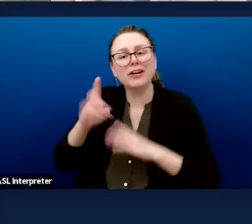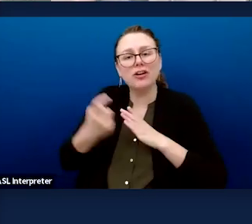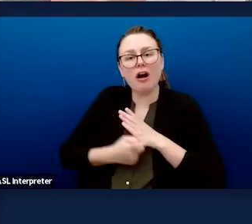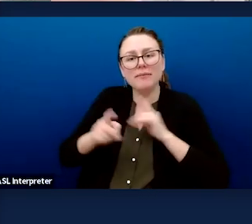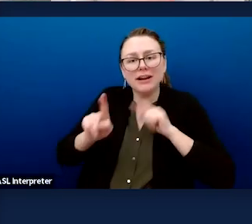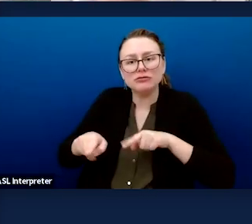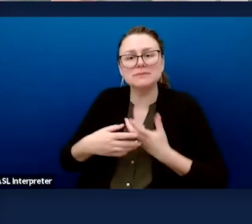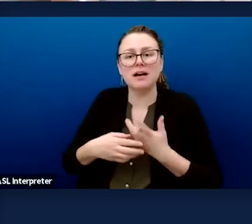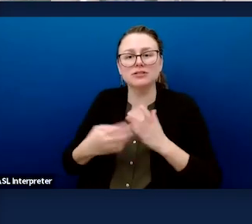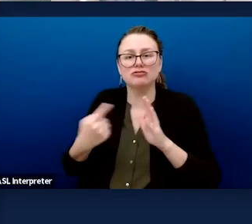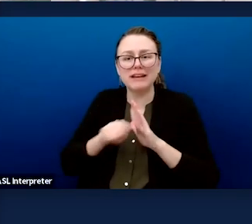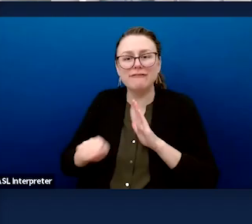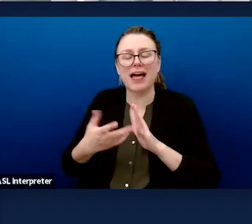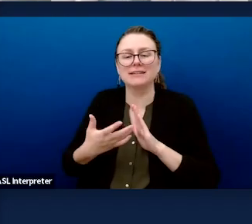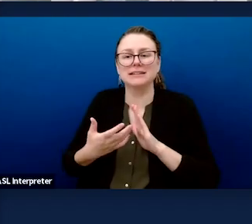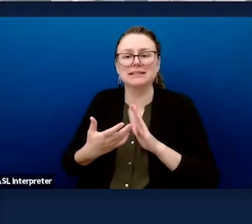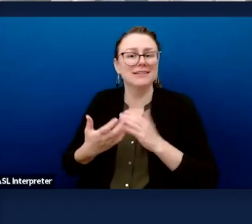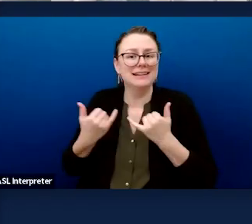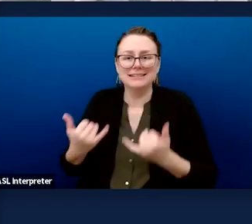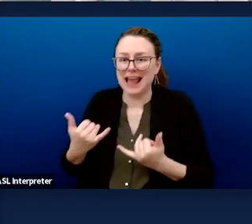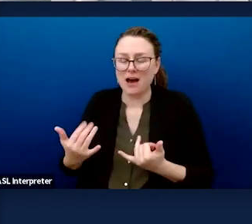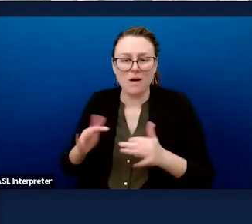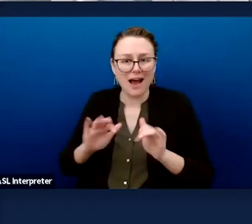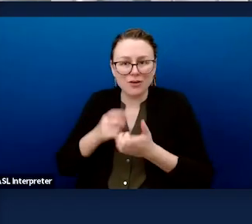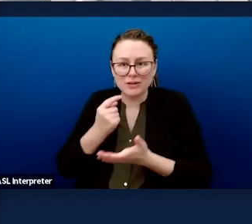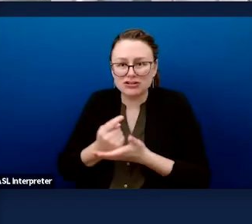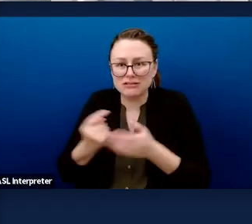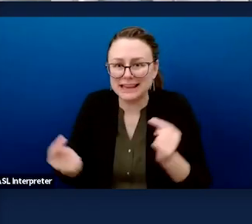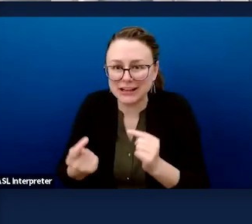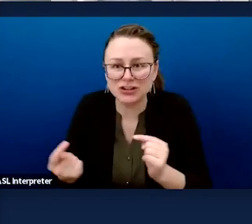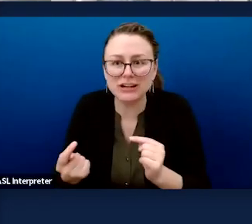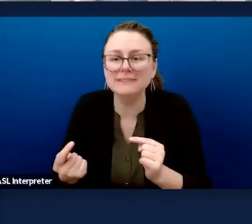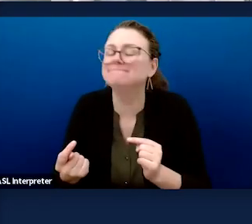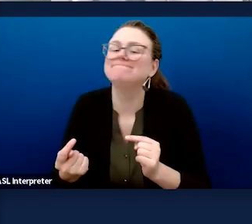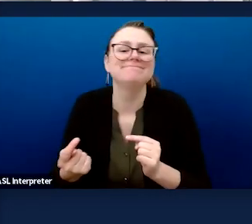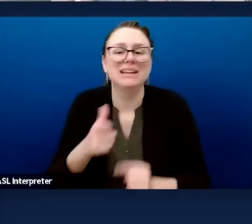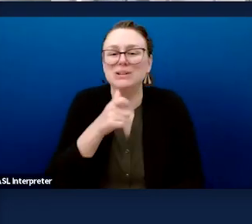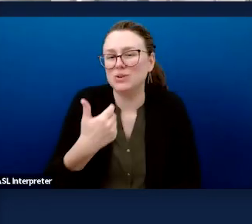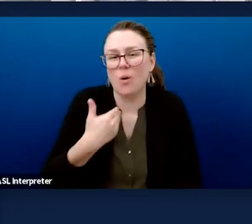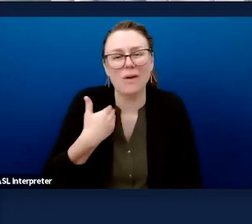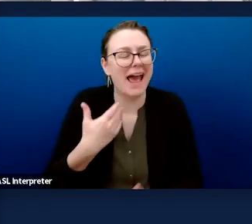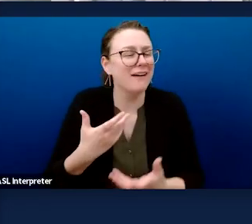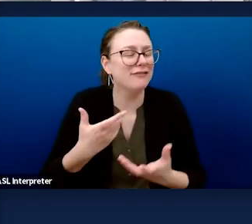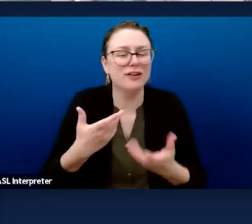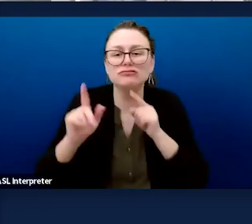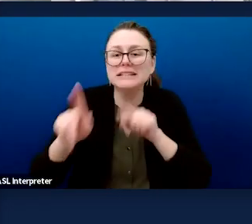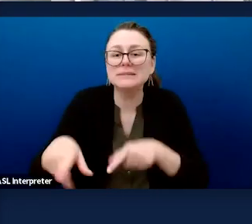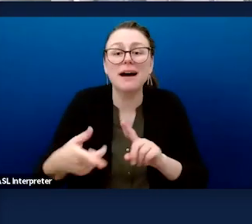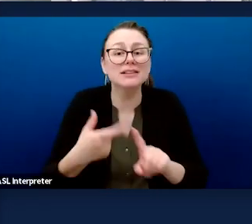the injury, are gone. And so then you won't get as much of a response from, say, a suppository or